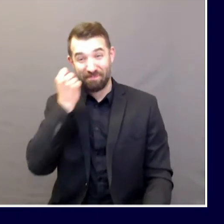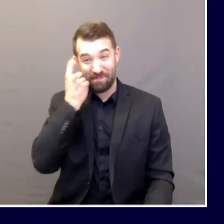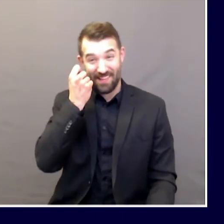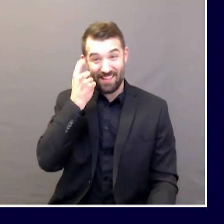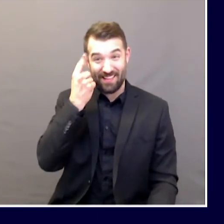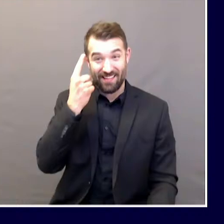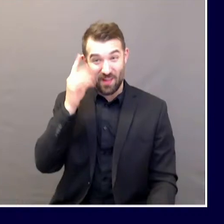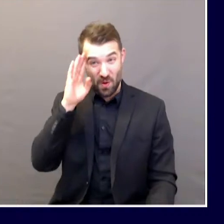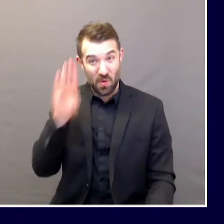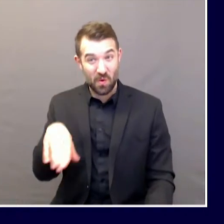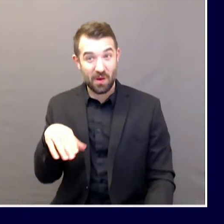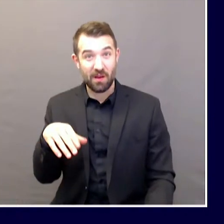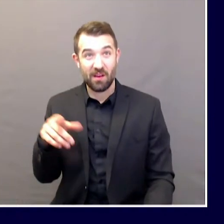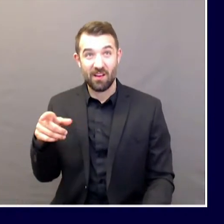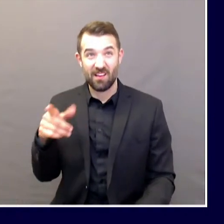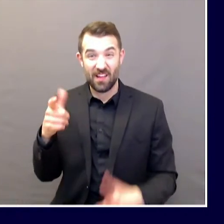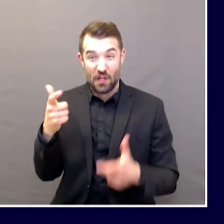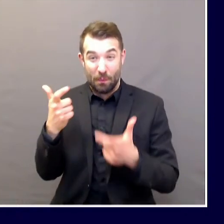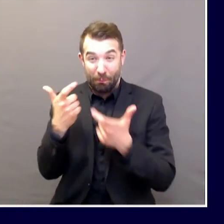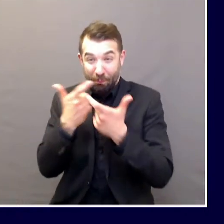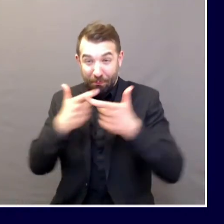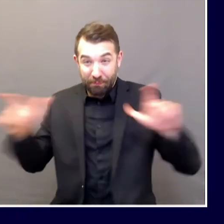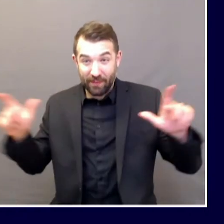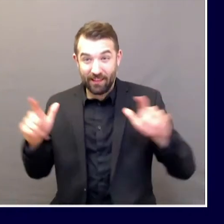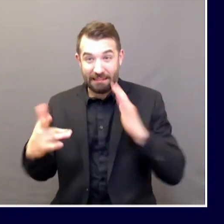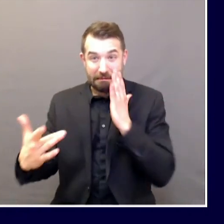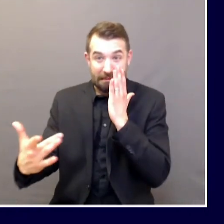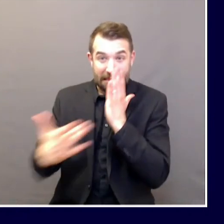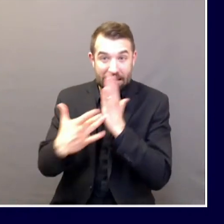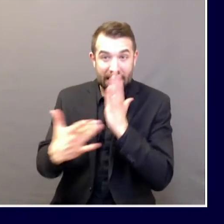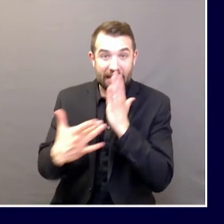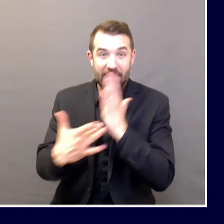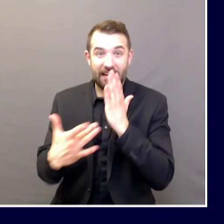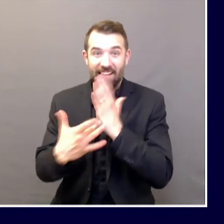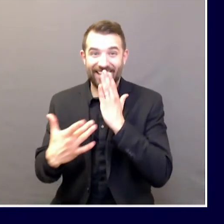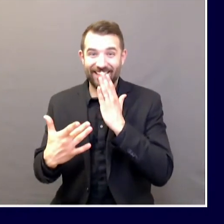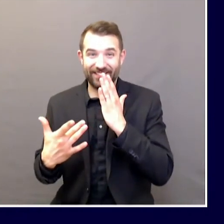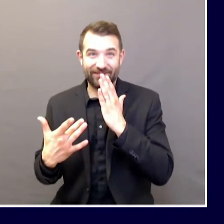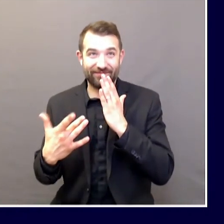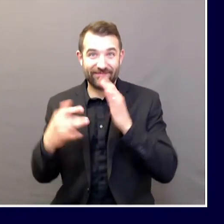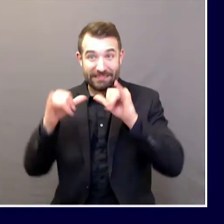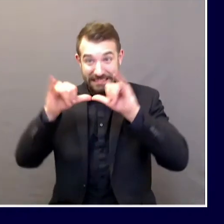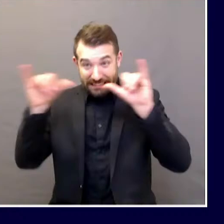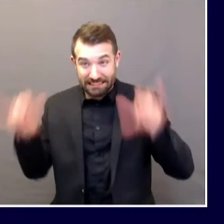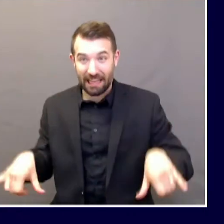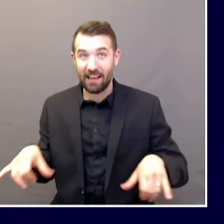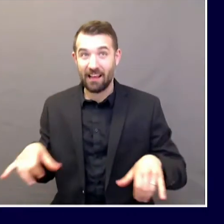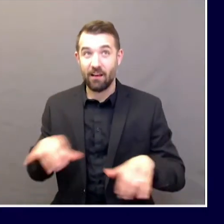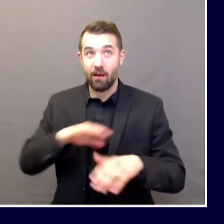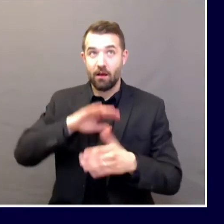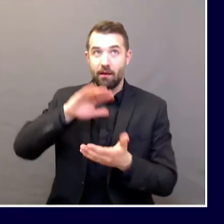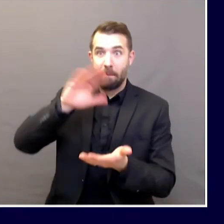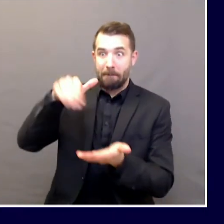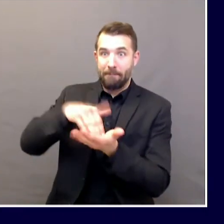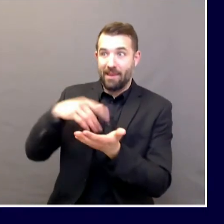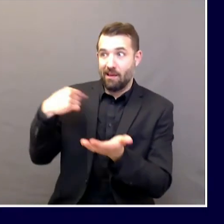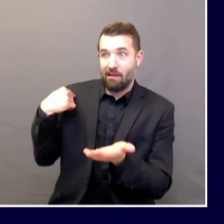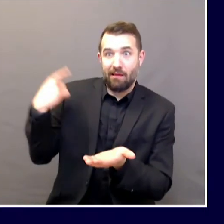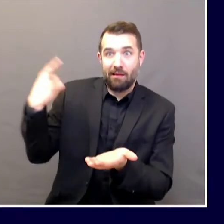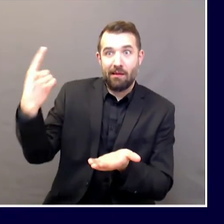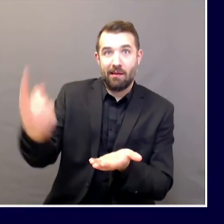big IT shifts in the middle of a pandemic when the system is generally working okay, that's fraught.